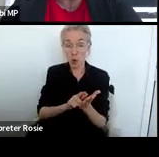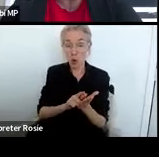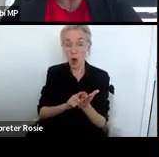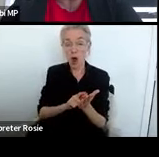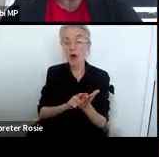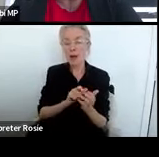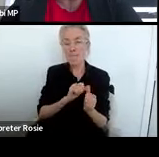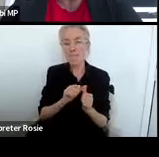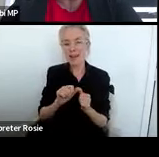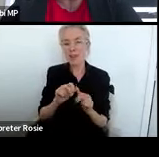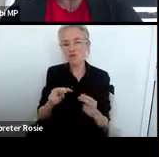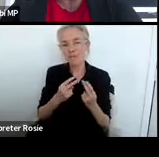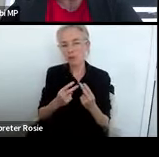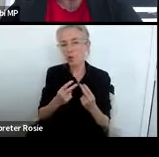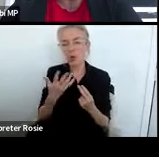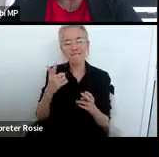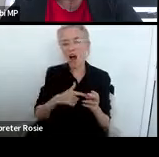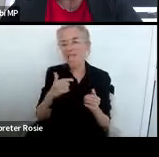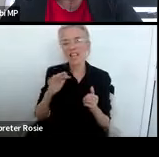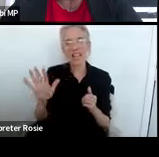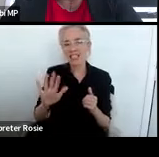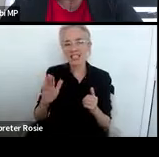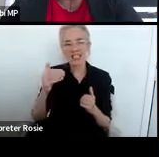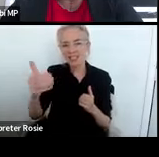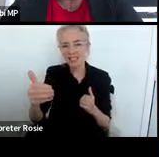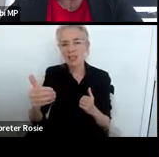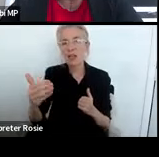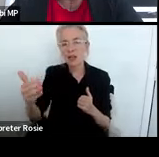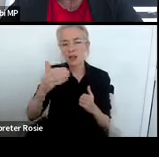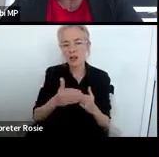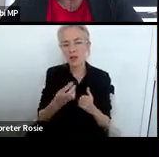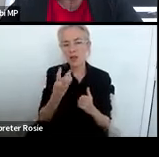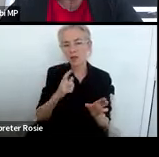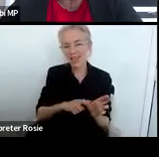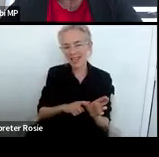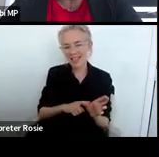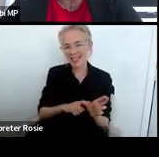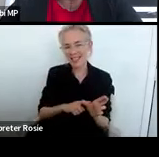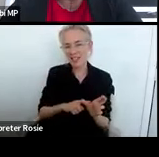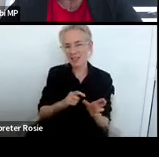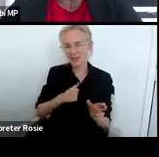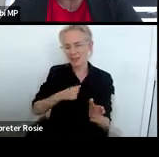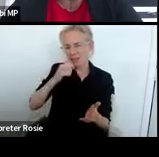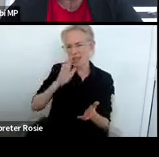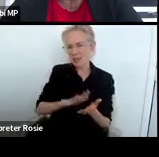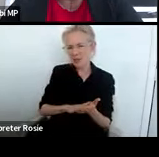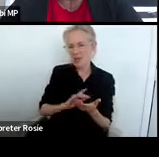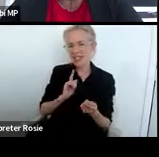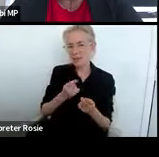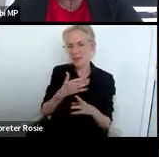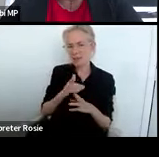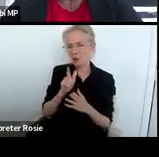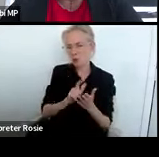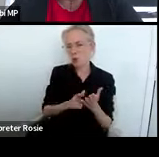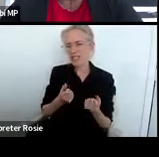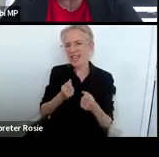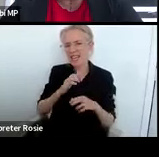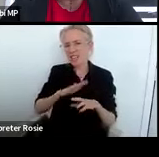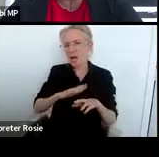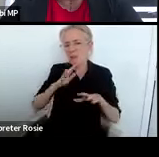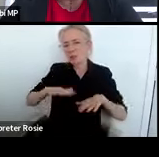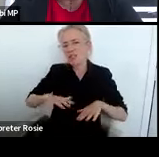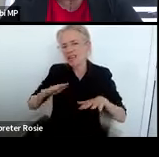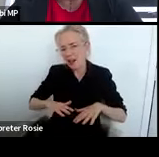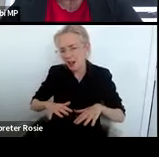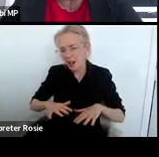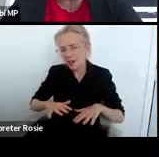change something, it takes a while for changes to bed in, and then we can start to see how that's tracking, and then we can start to see what might need to